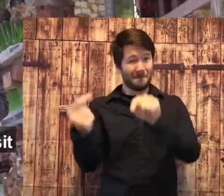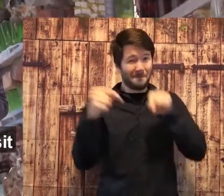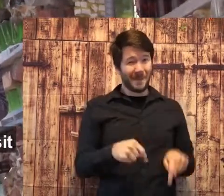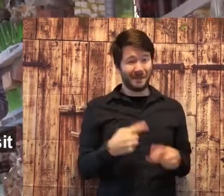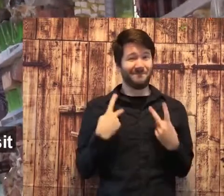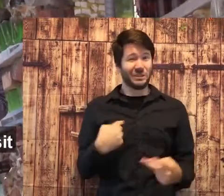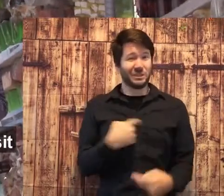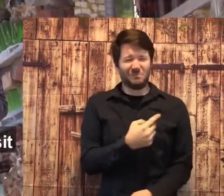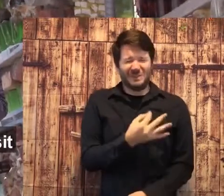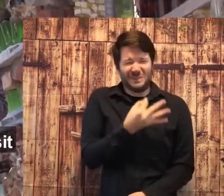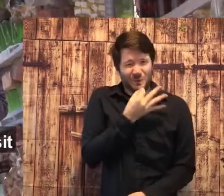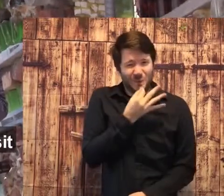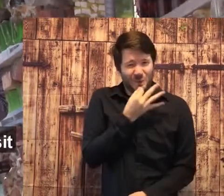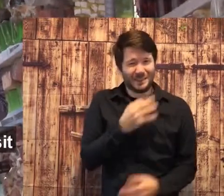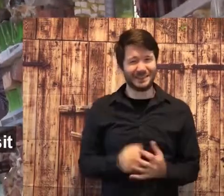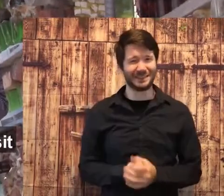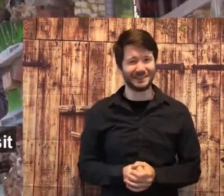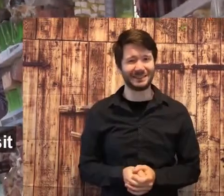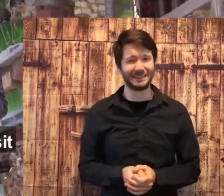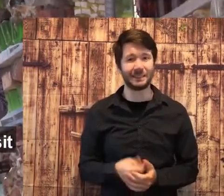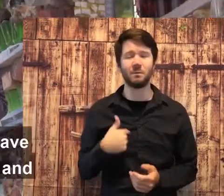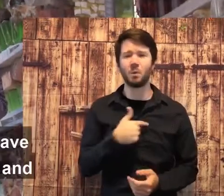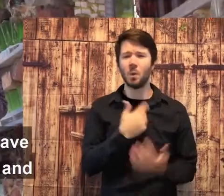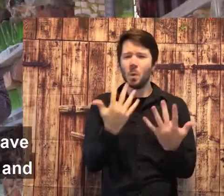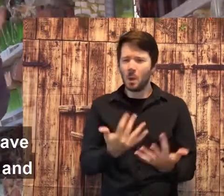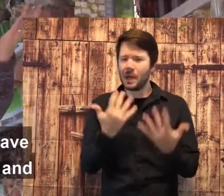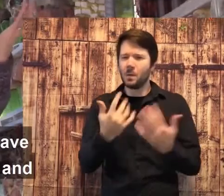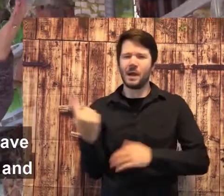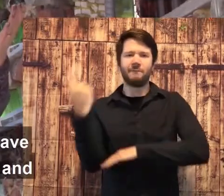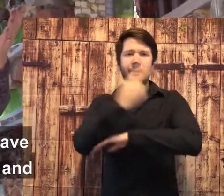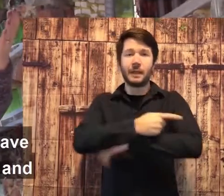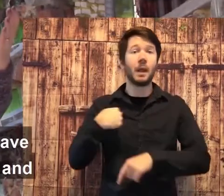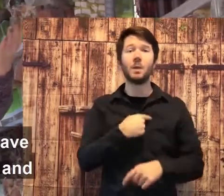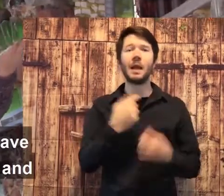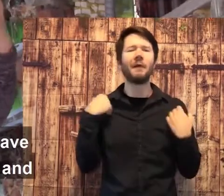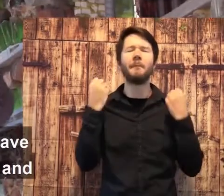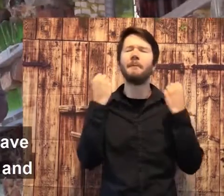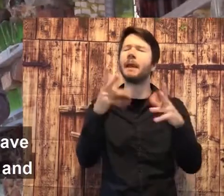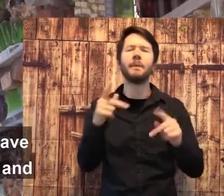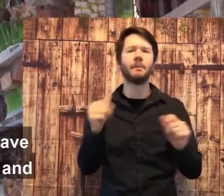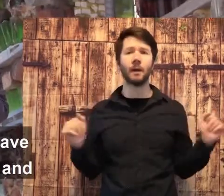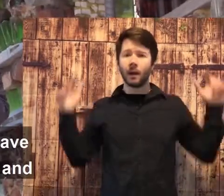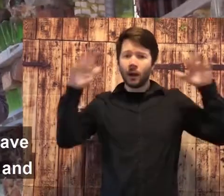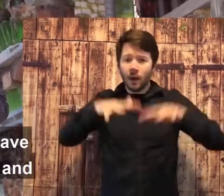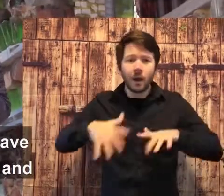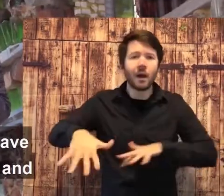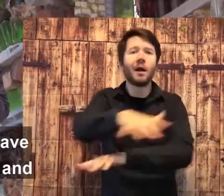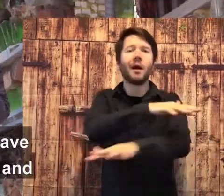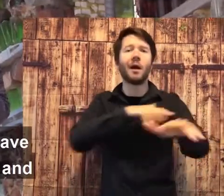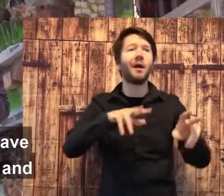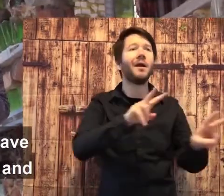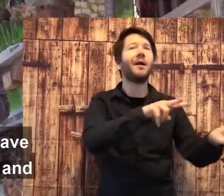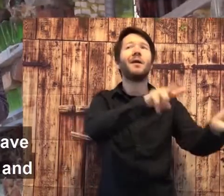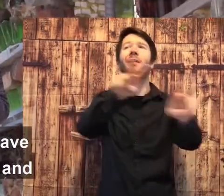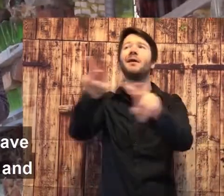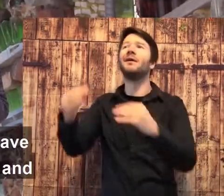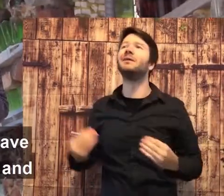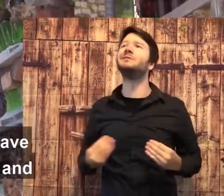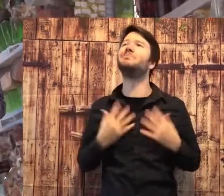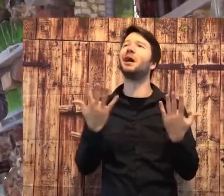hope you'll be back to visit us really soon. We're waiting for the day when we can have lots more people in the space